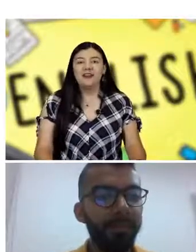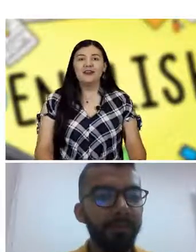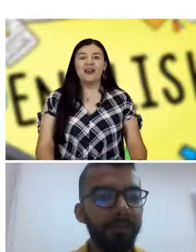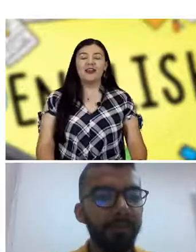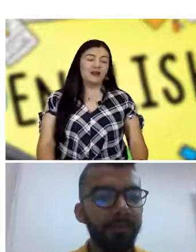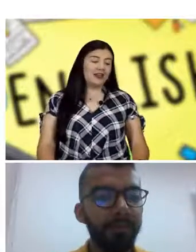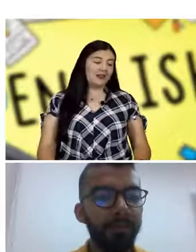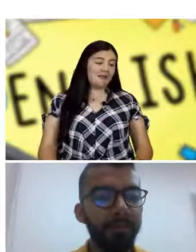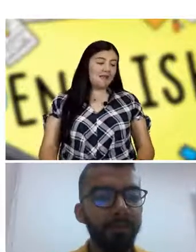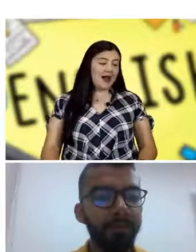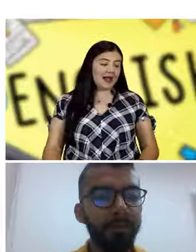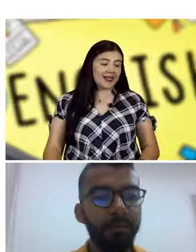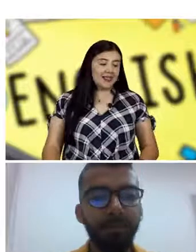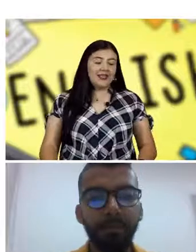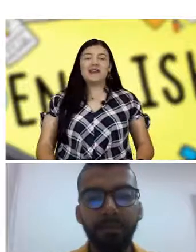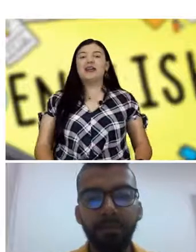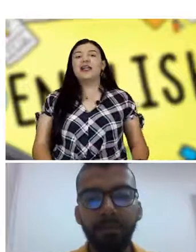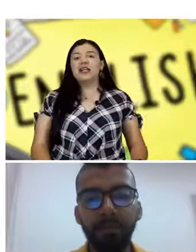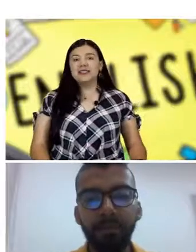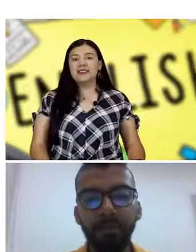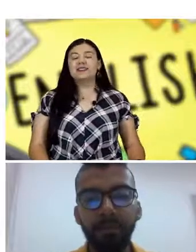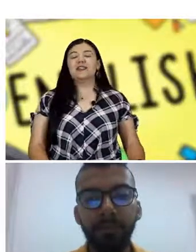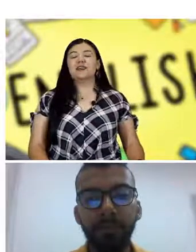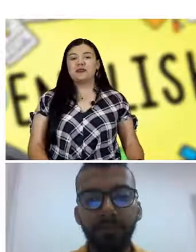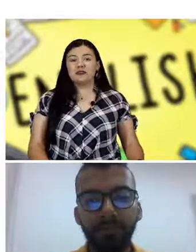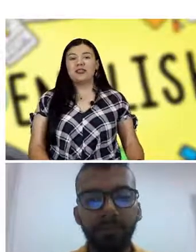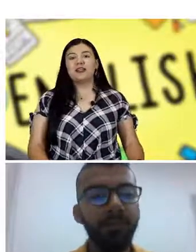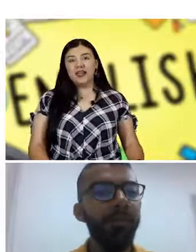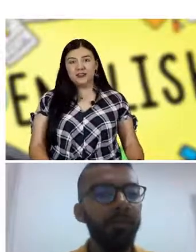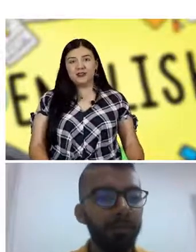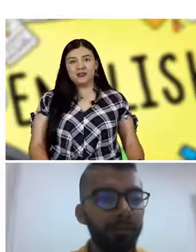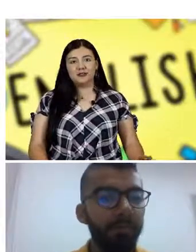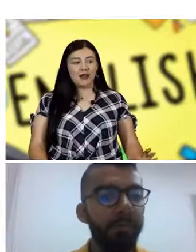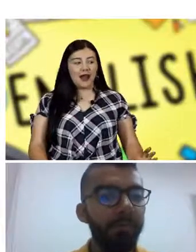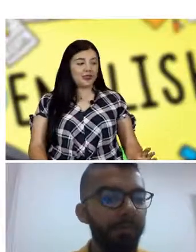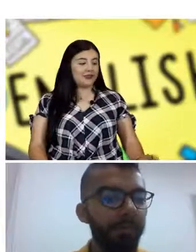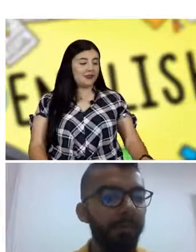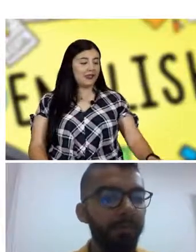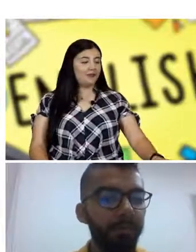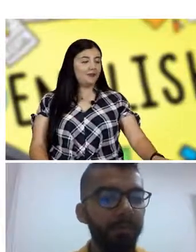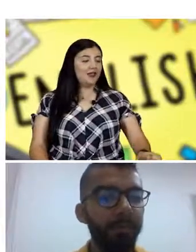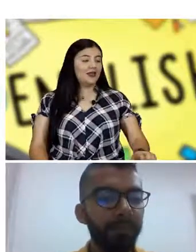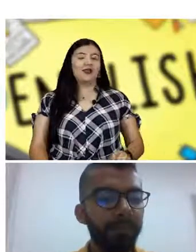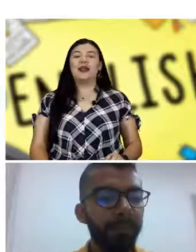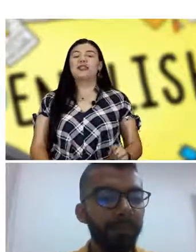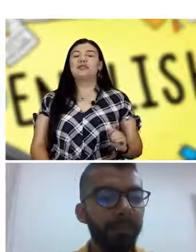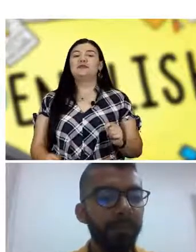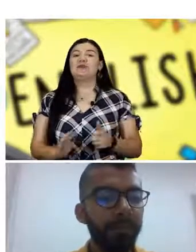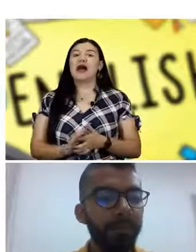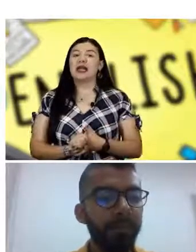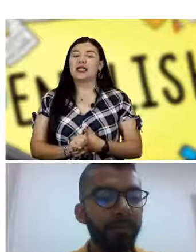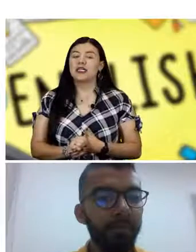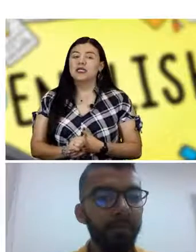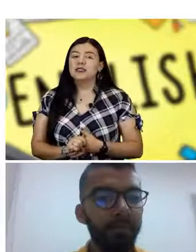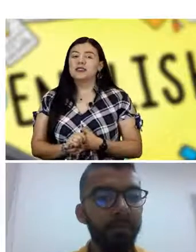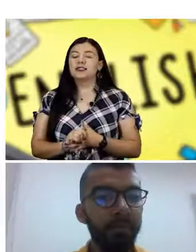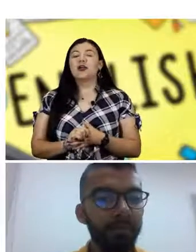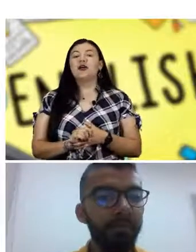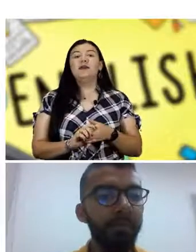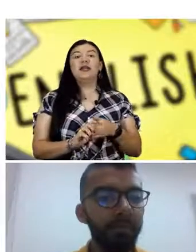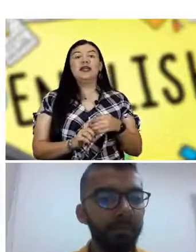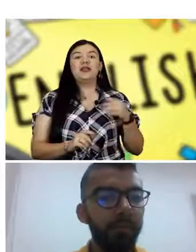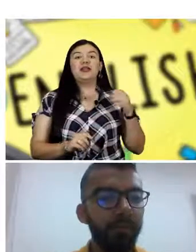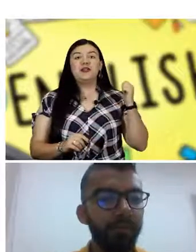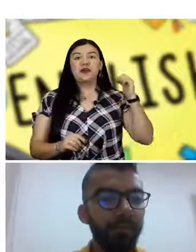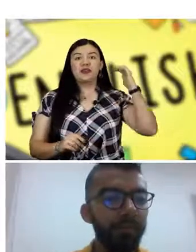Very good, Emily, back. That is the correct answer, back, yeah? That is back.